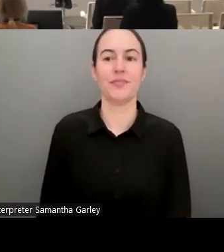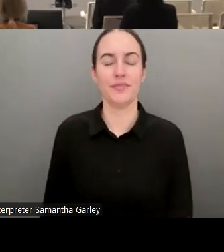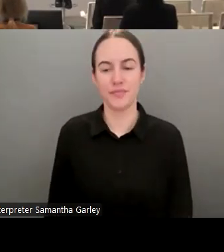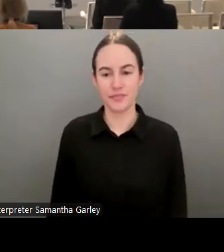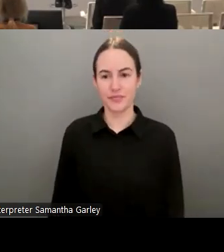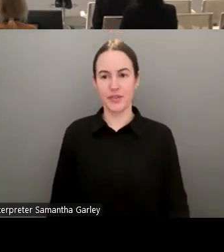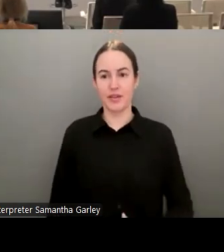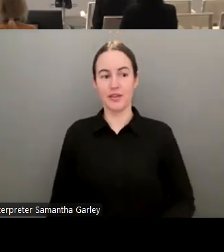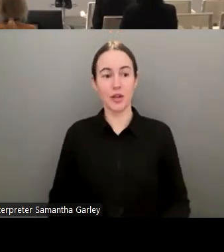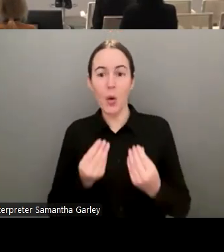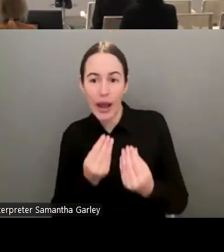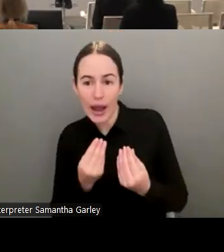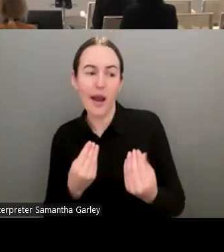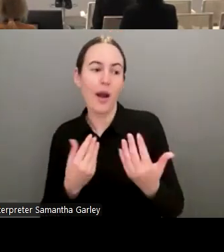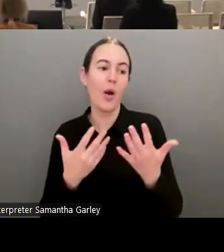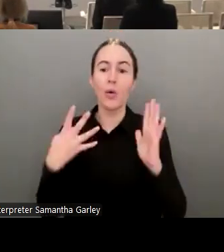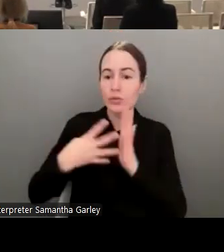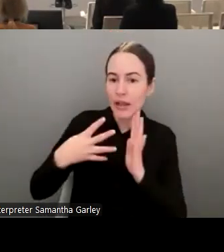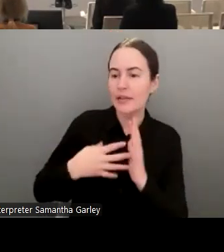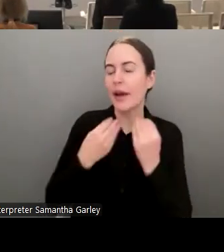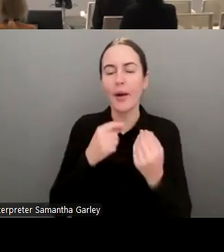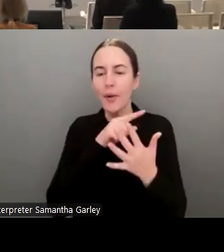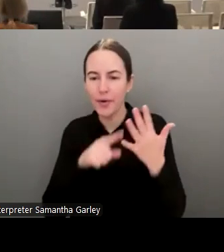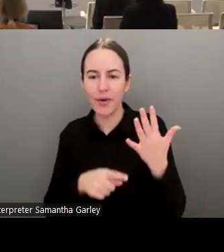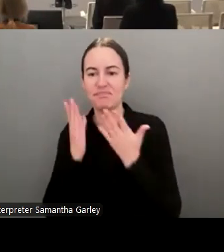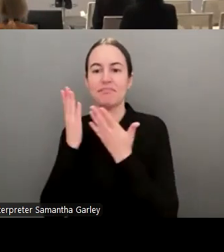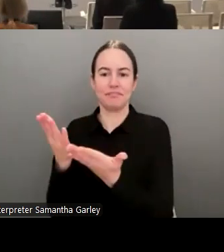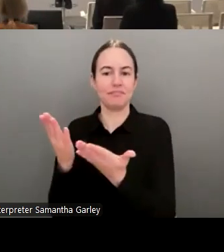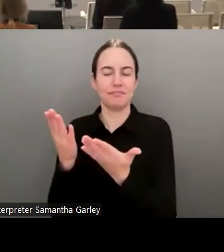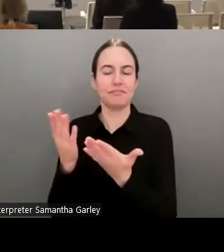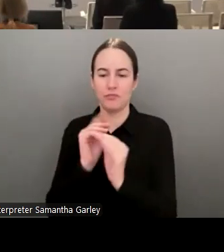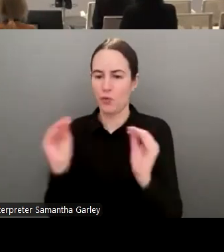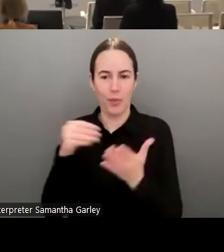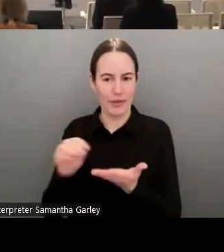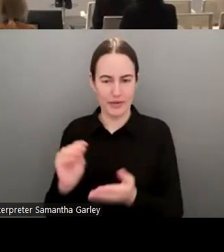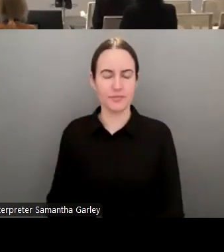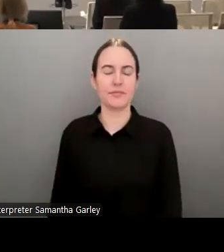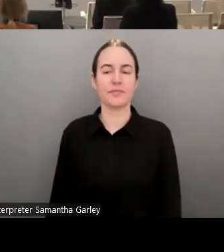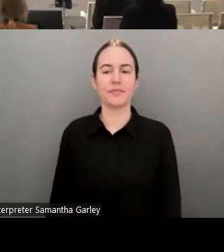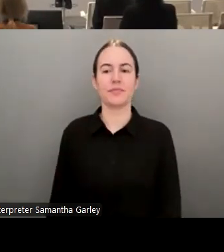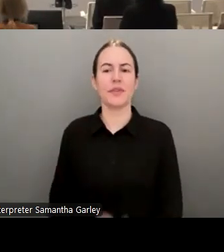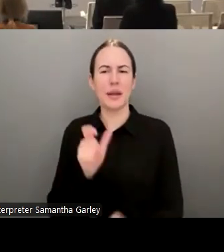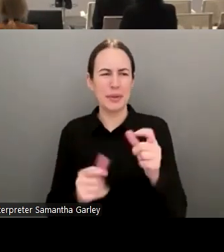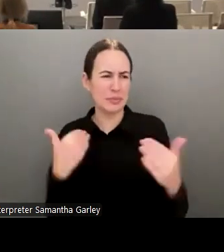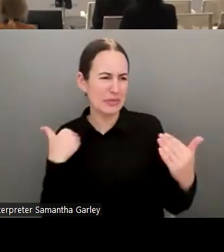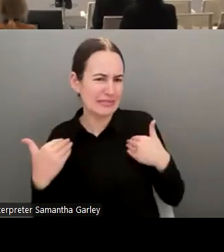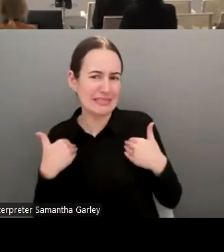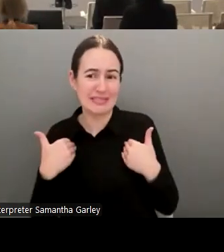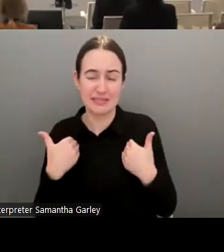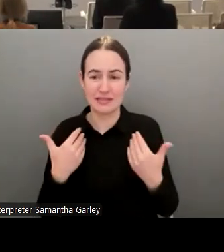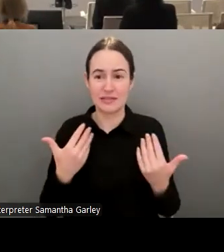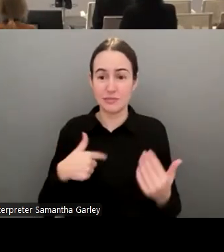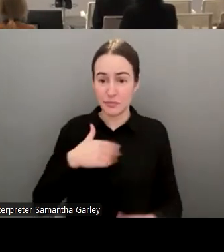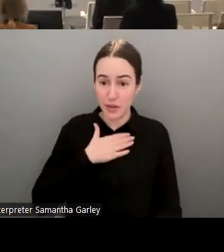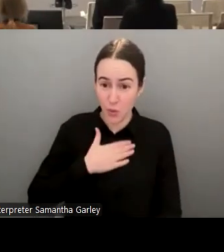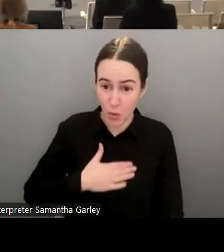get the certifications. And also another question that I usually get or often get is, do you have to be a member to become certified?